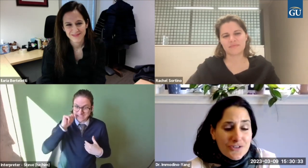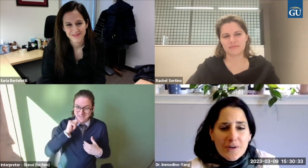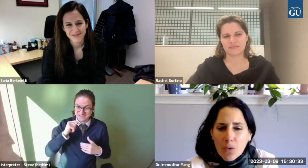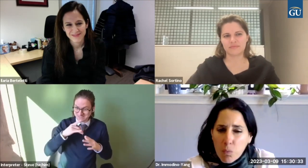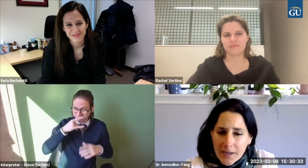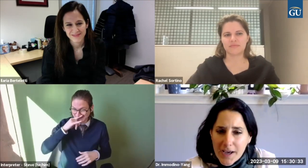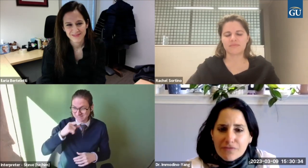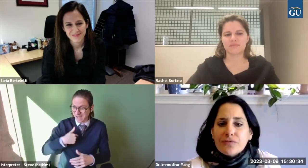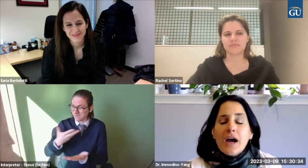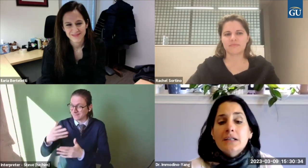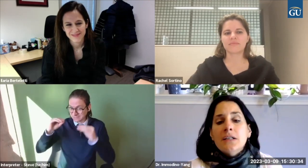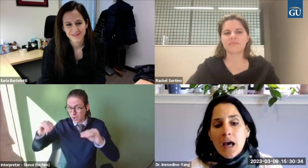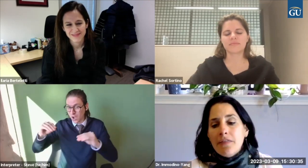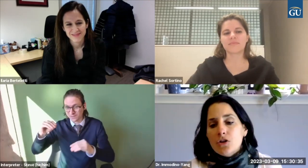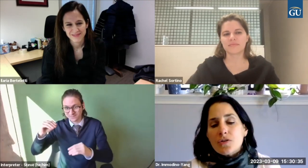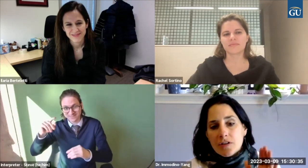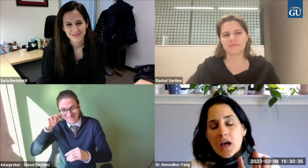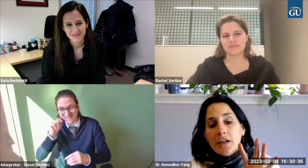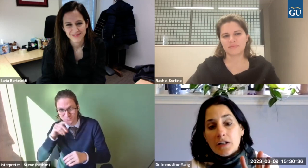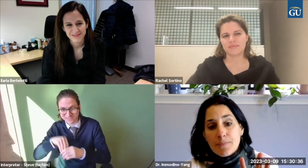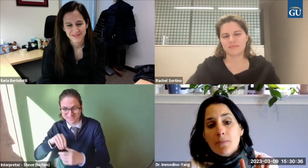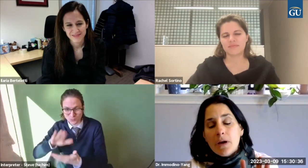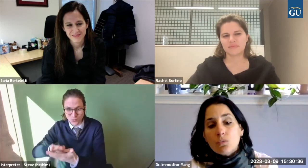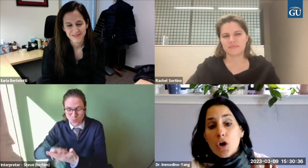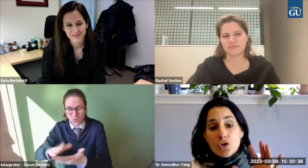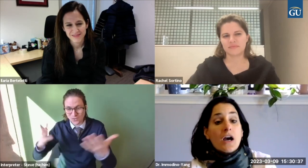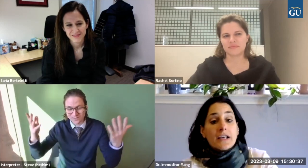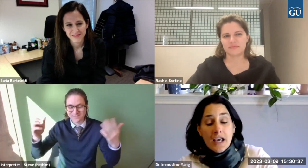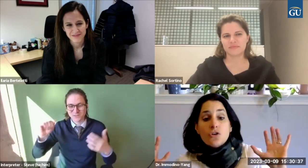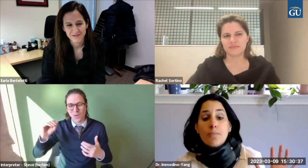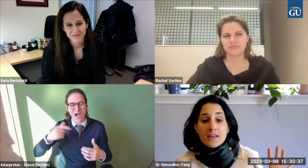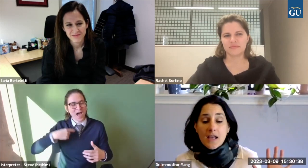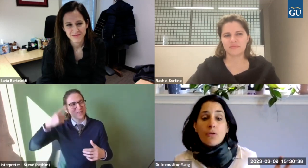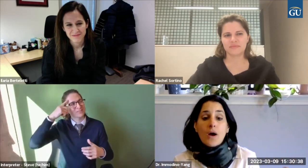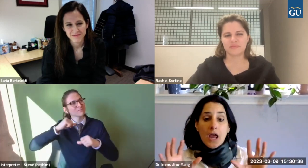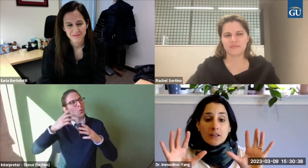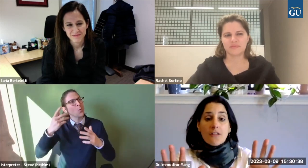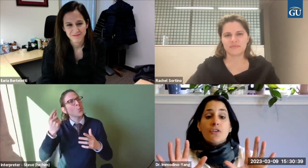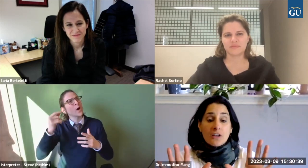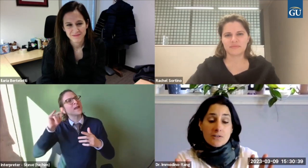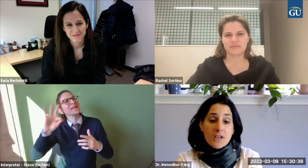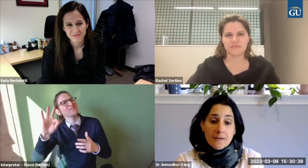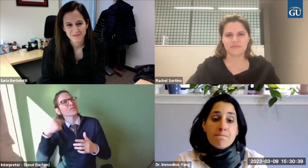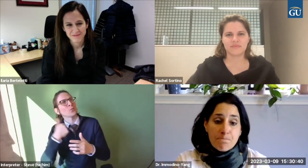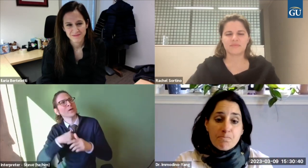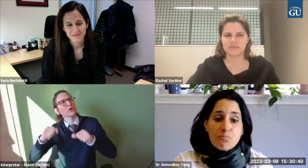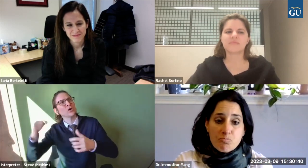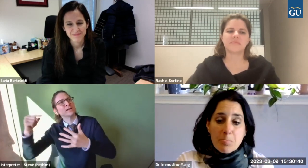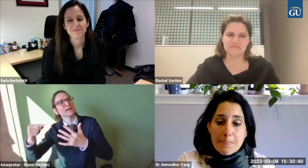is what they're doing. What if, right? And then you design an experiment where you kind of get your bias out of the way and let the data